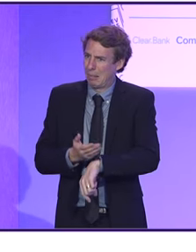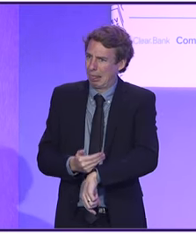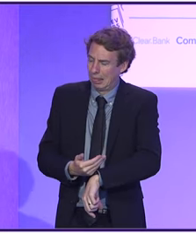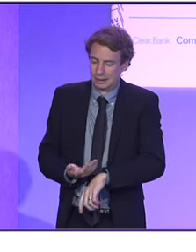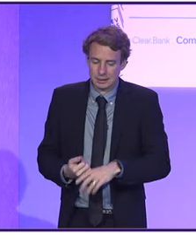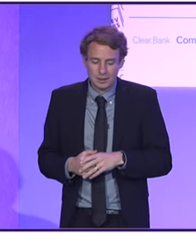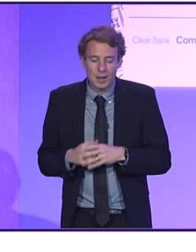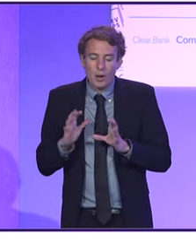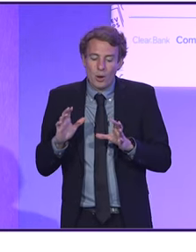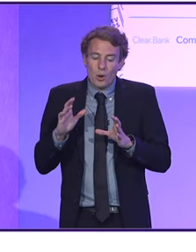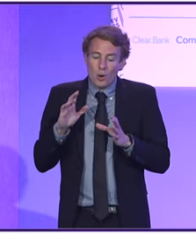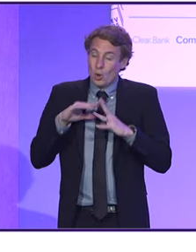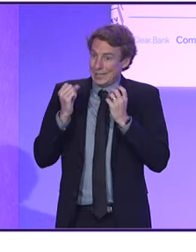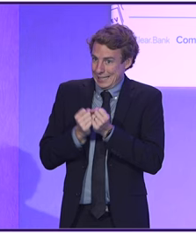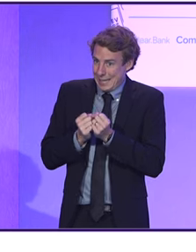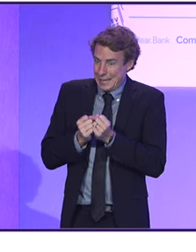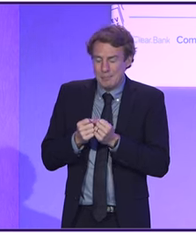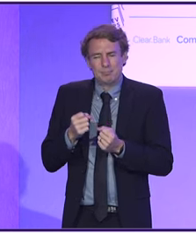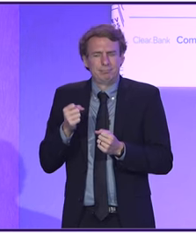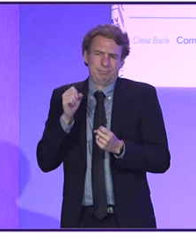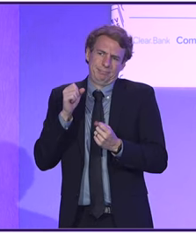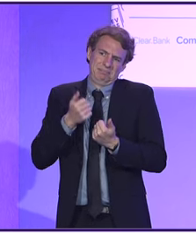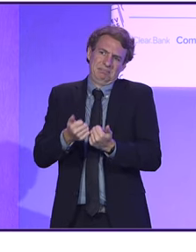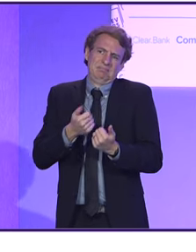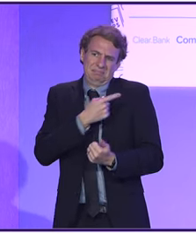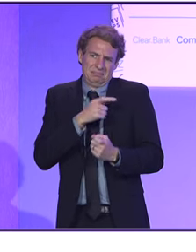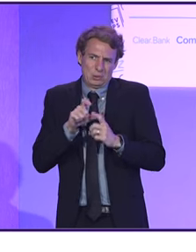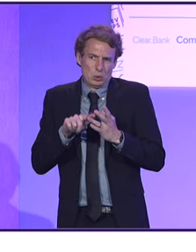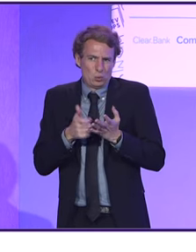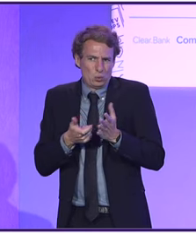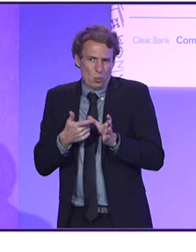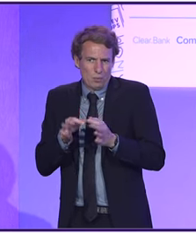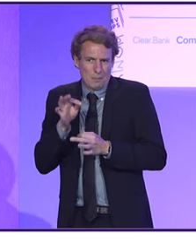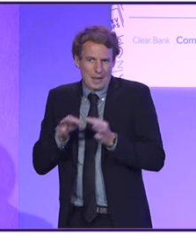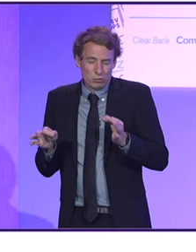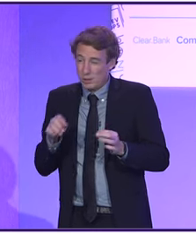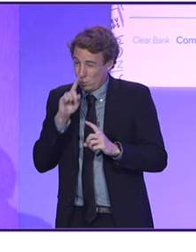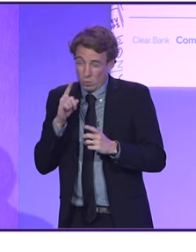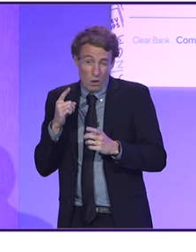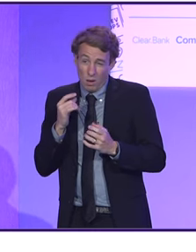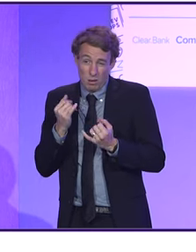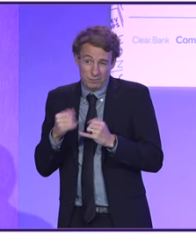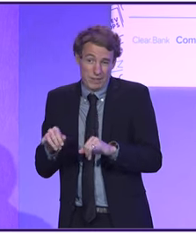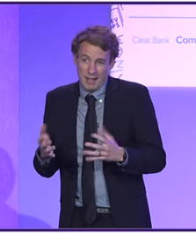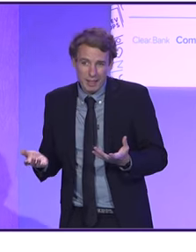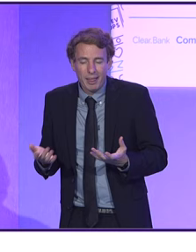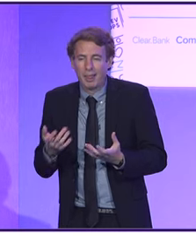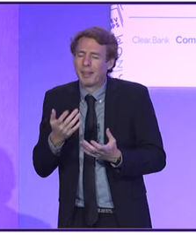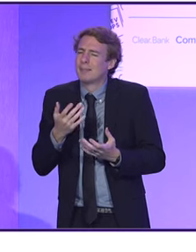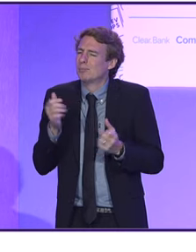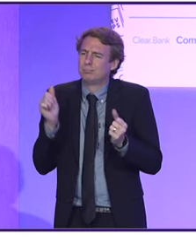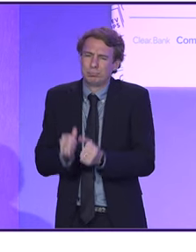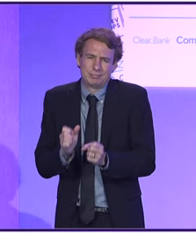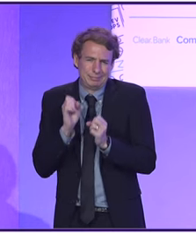So for team stuff, you can't go too wrong with the Dora metrics, which I'm not going to go into because it'd take more than 2 minutes and 21 seconds. But you can go and Google it. It's based